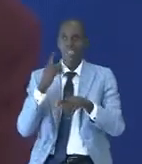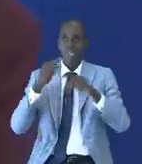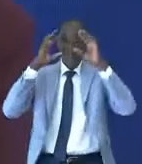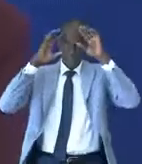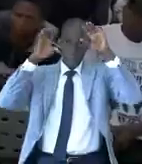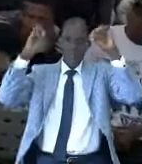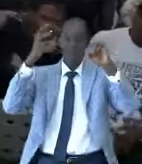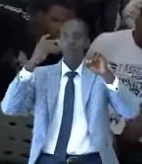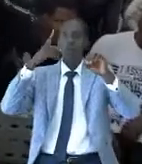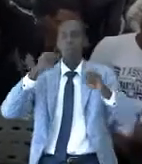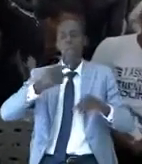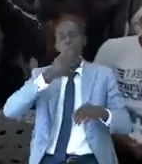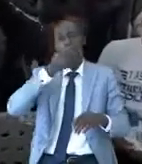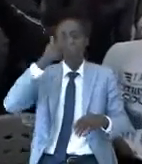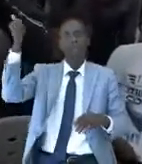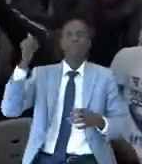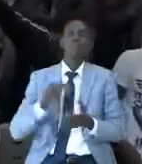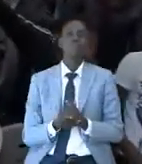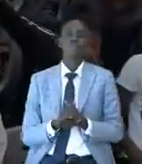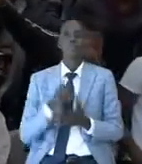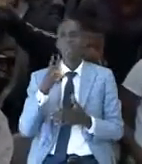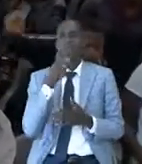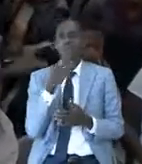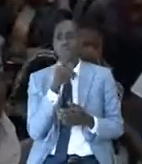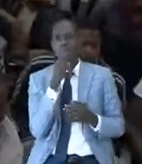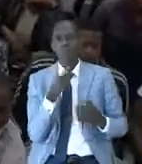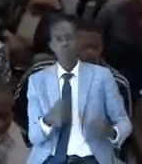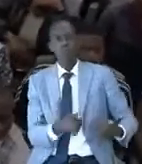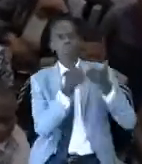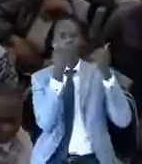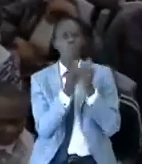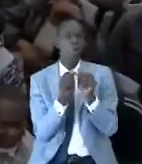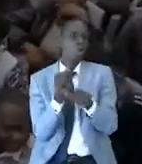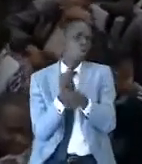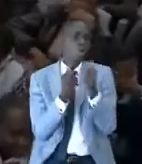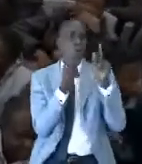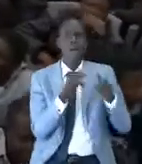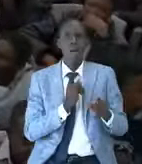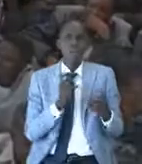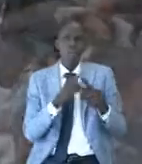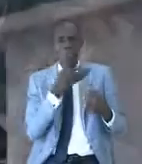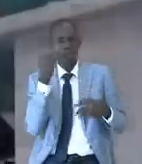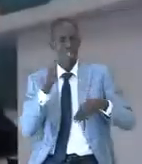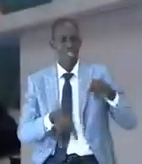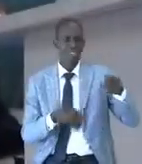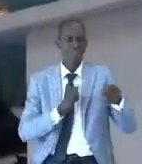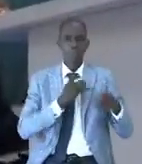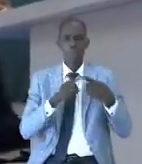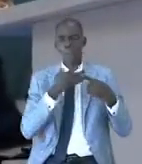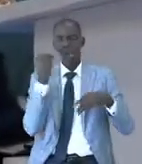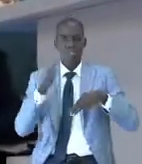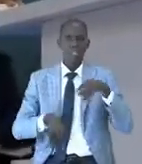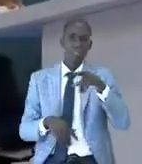the best. You're not competing with any other person. I want to be better than this and better than that.